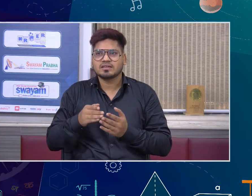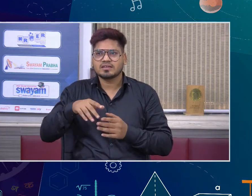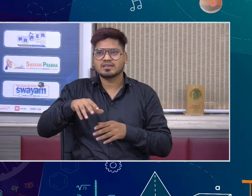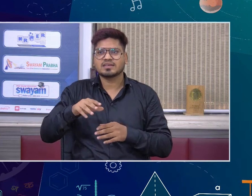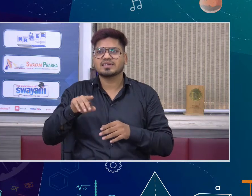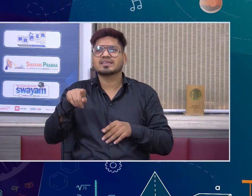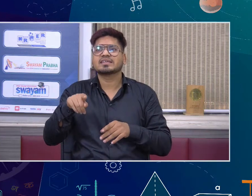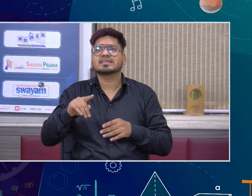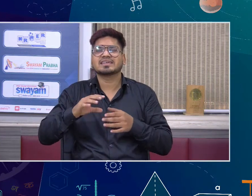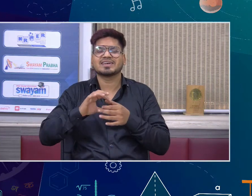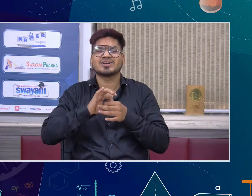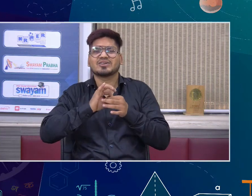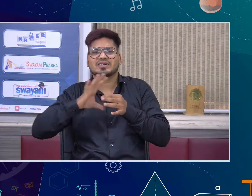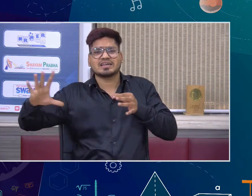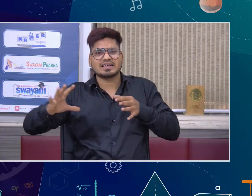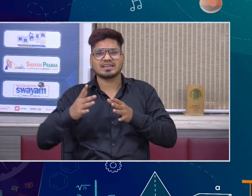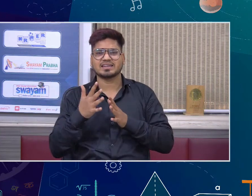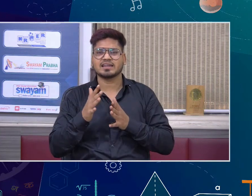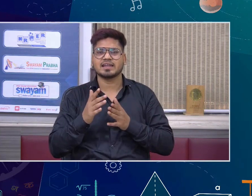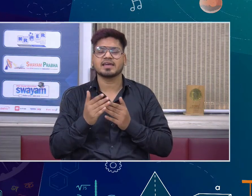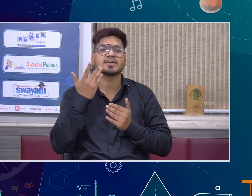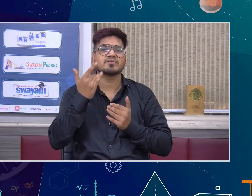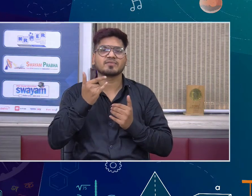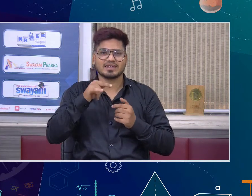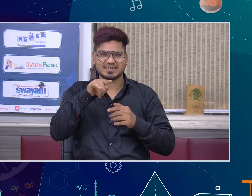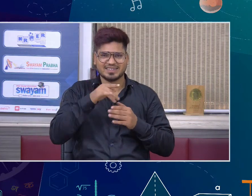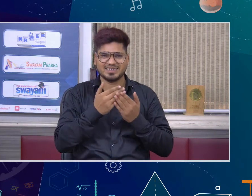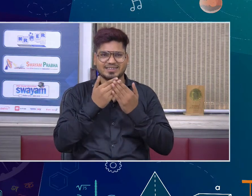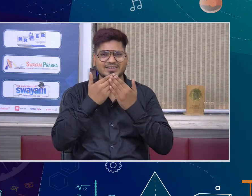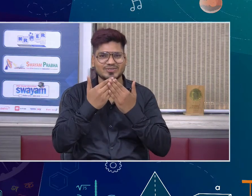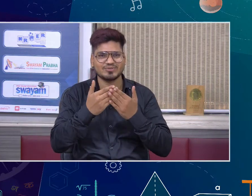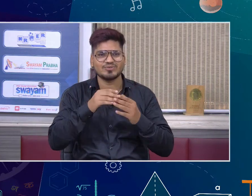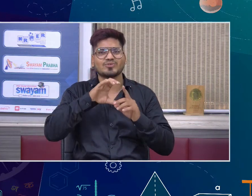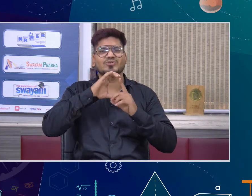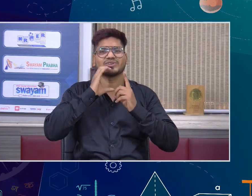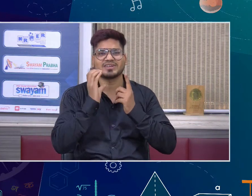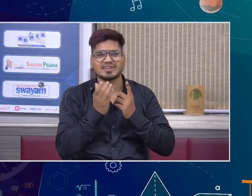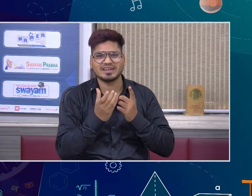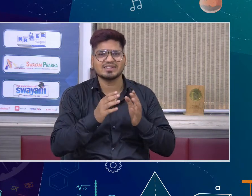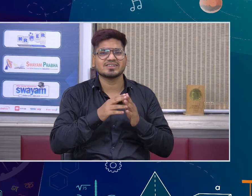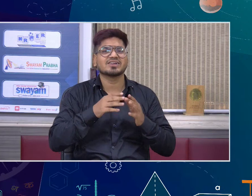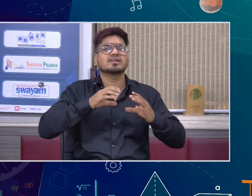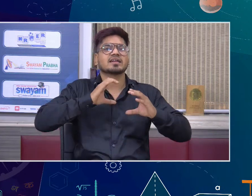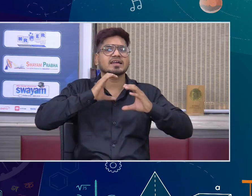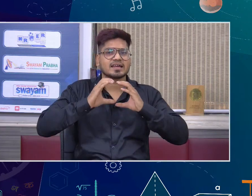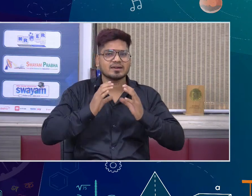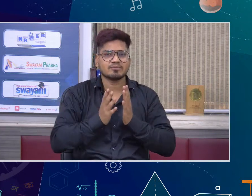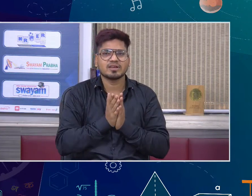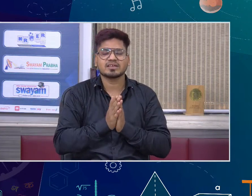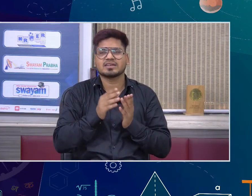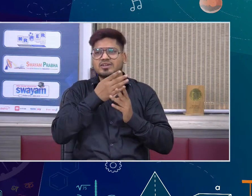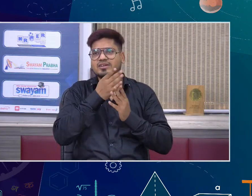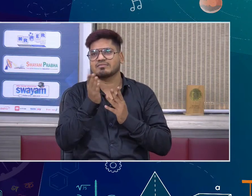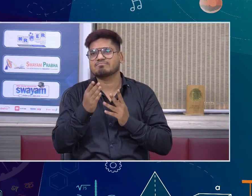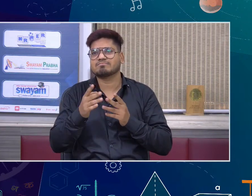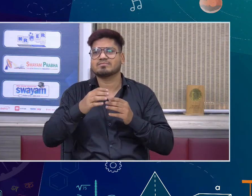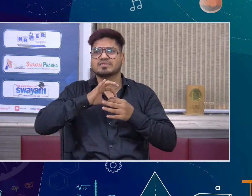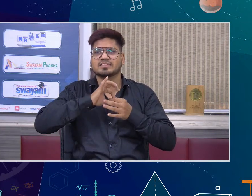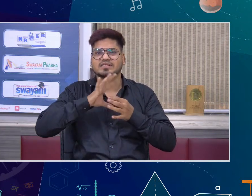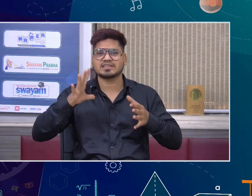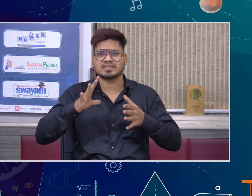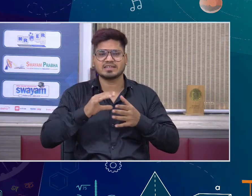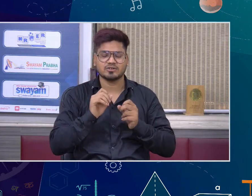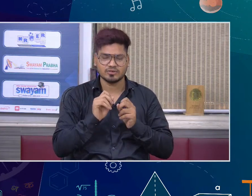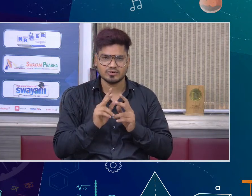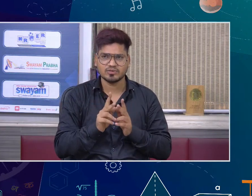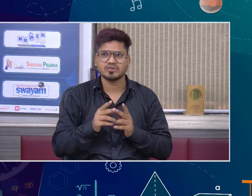disconnected all the things, the bondings, the friendship, the teaching, everything is disconnected. What the children with